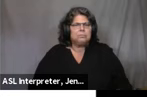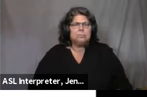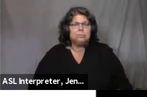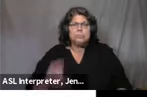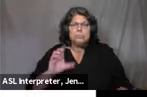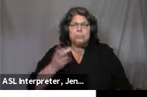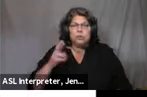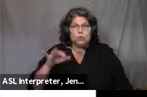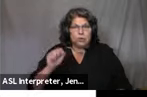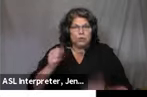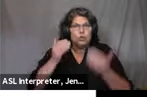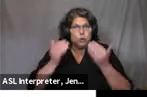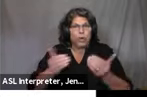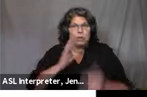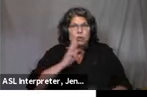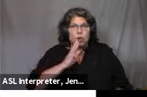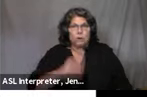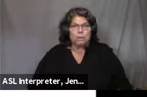Chris?